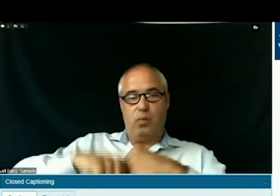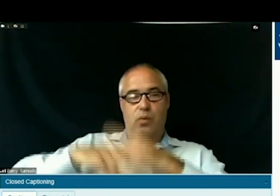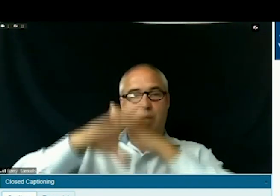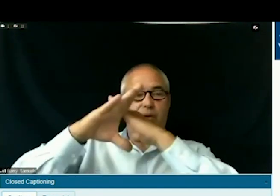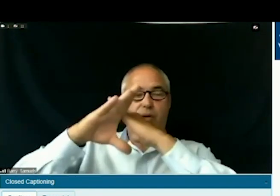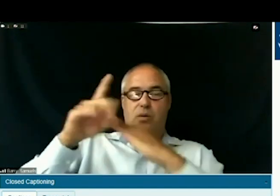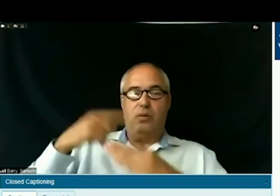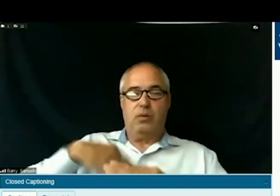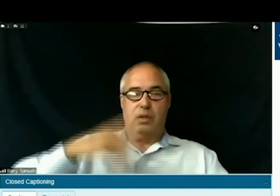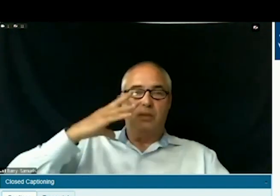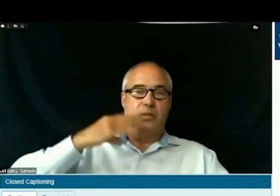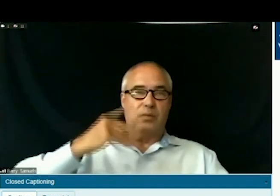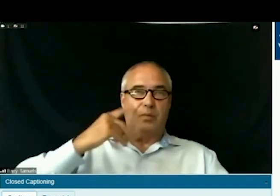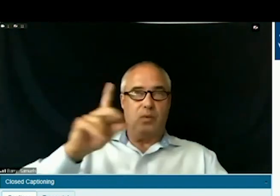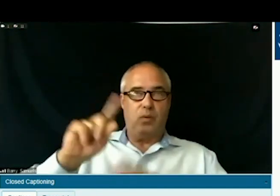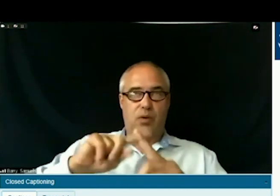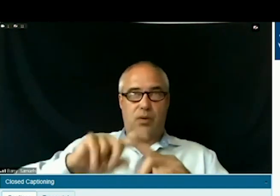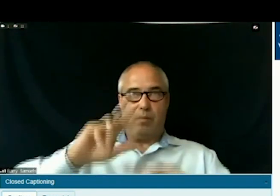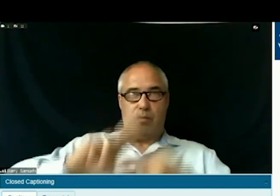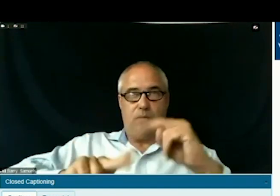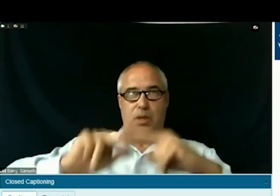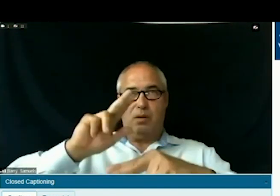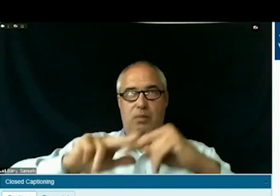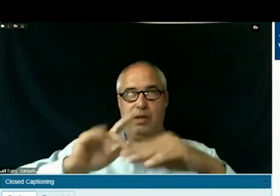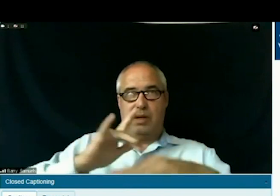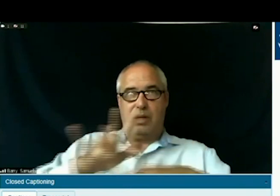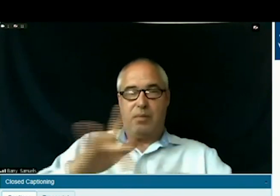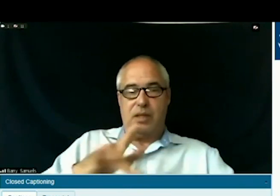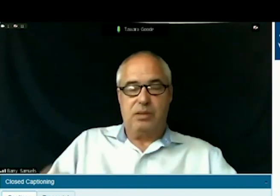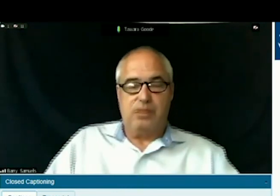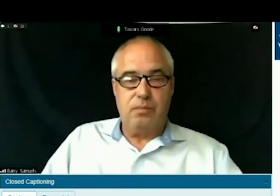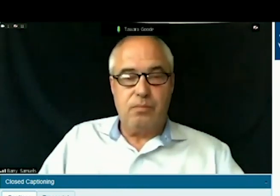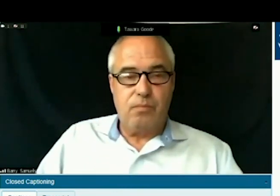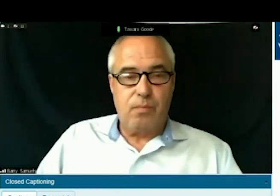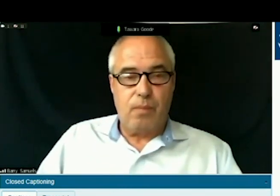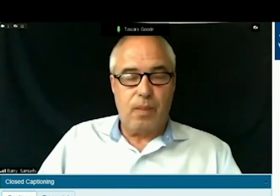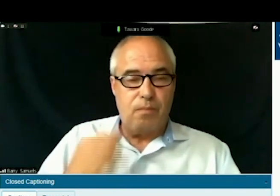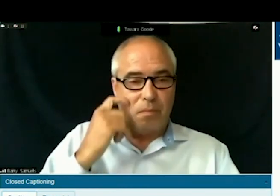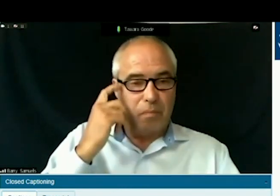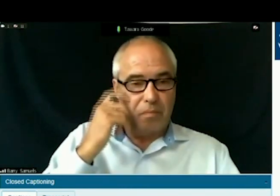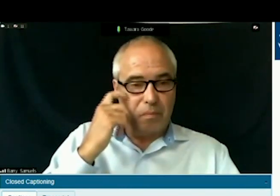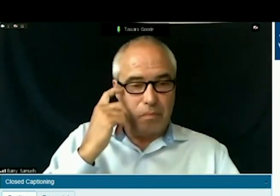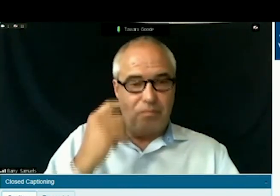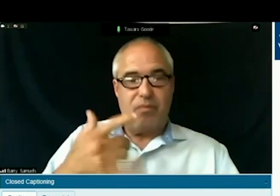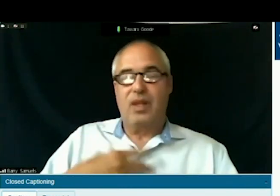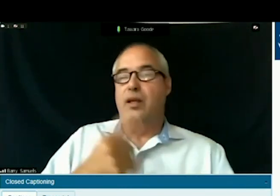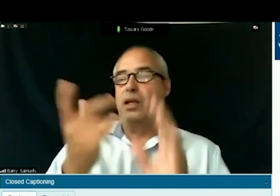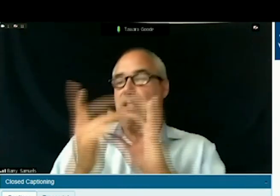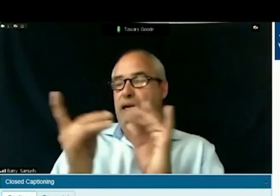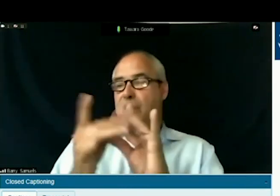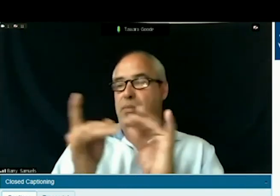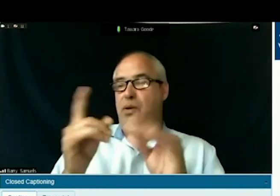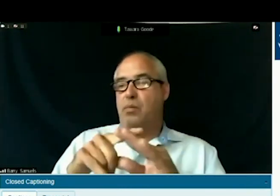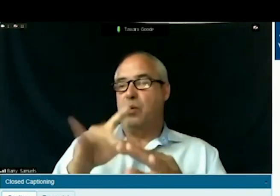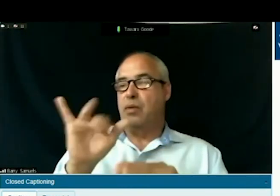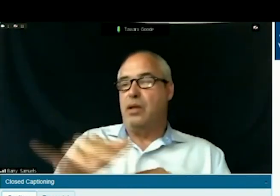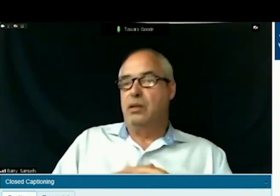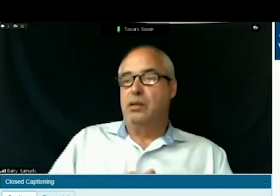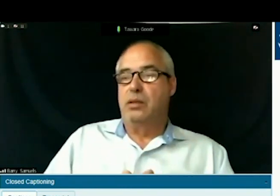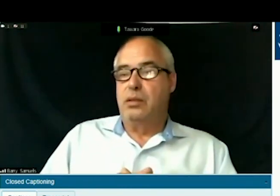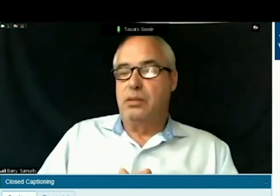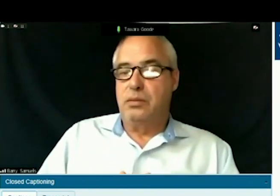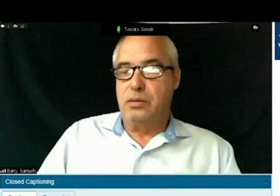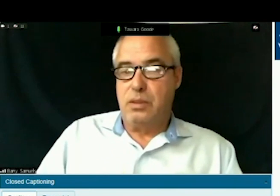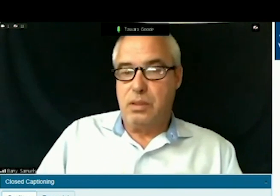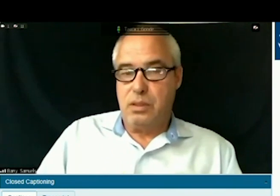to really build our capacity and our resources. I'd like to comment just a little bit on that, especially, I